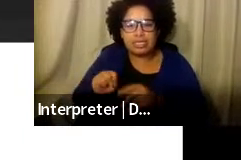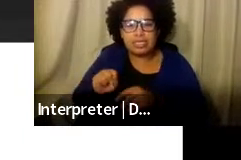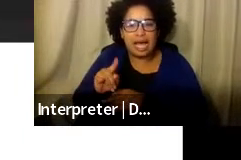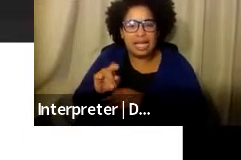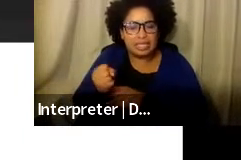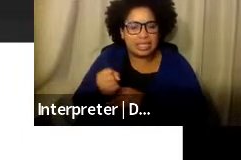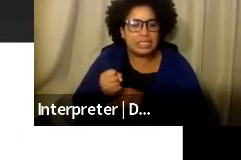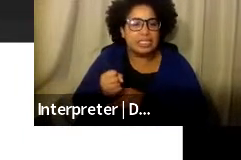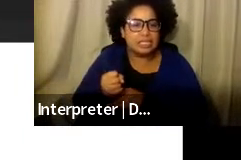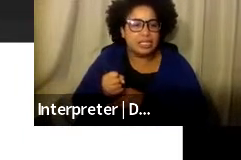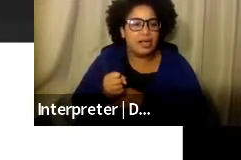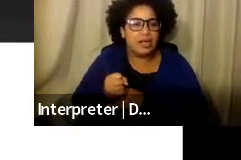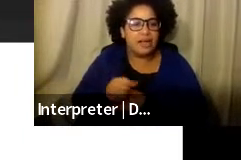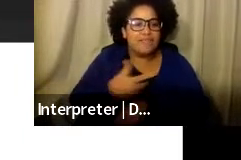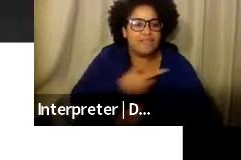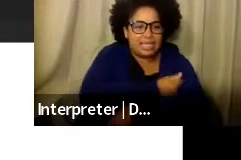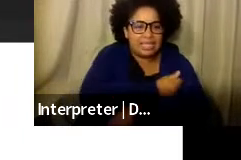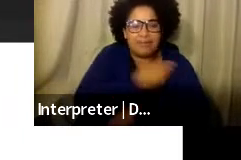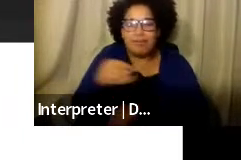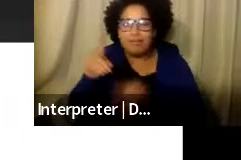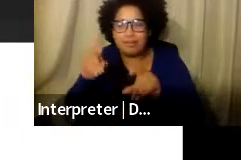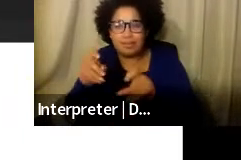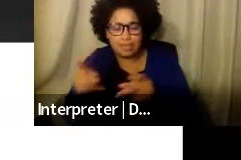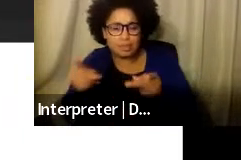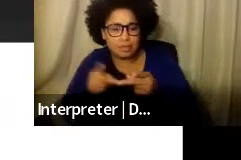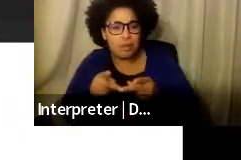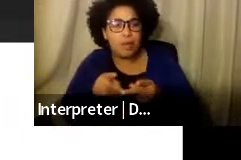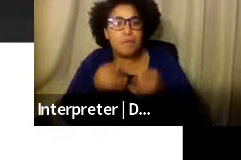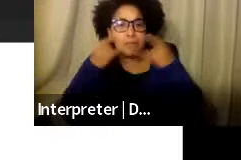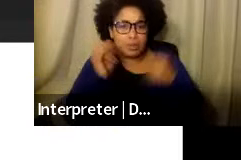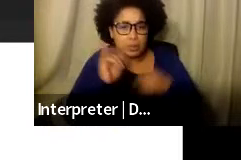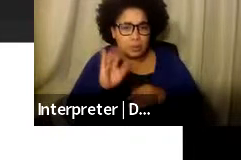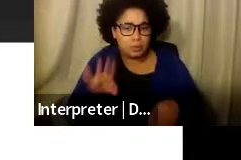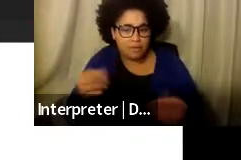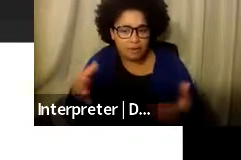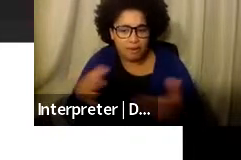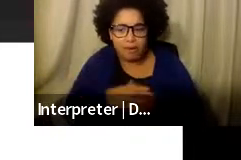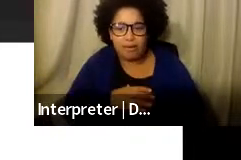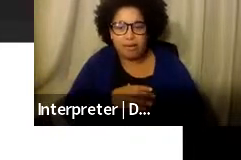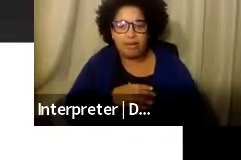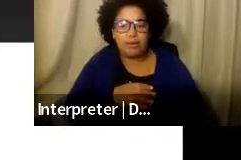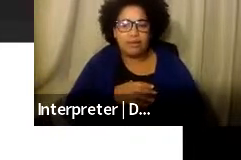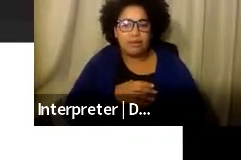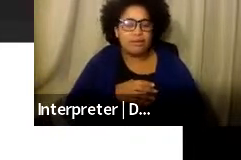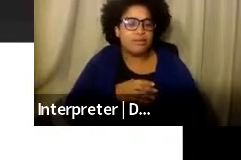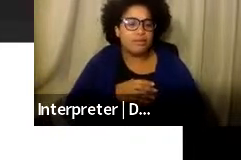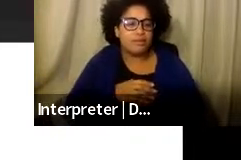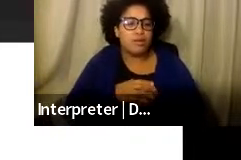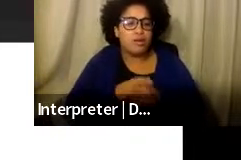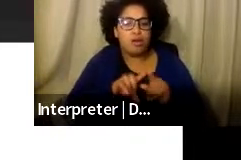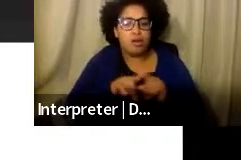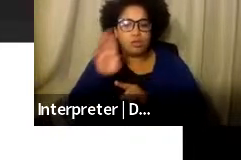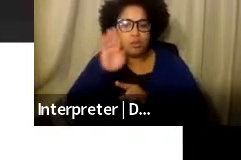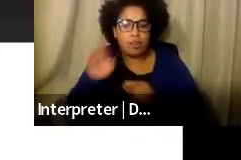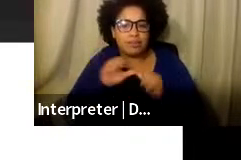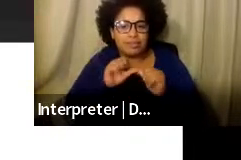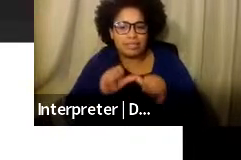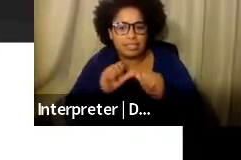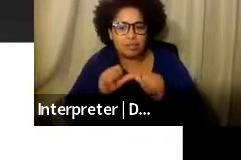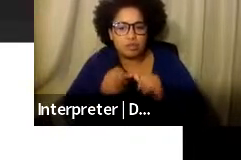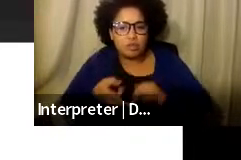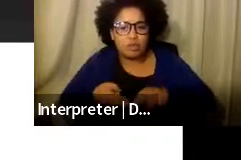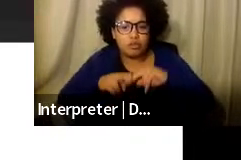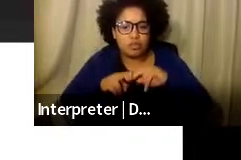or both vaccine and testing sites, as well as masks. We're also going to continue to